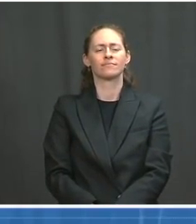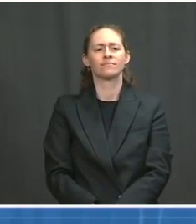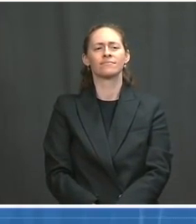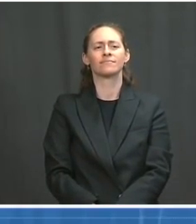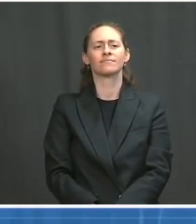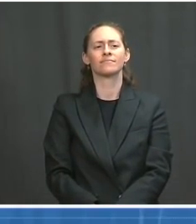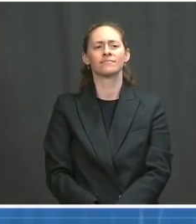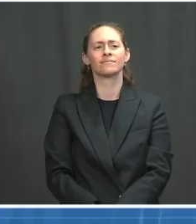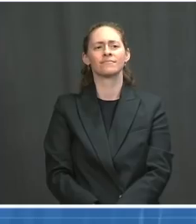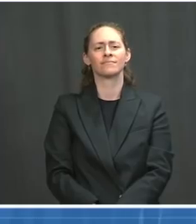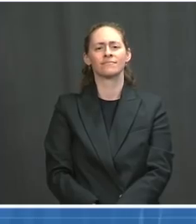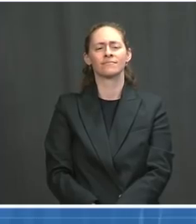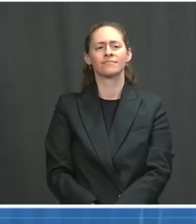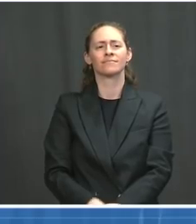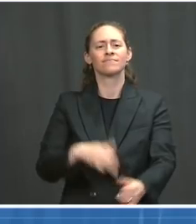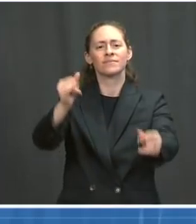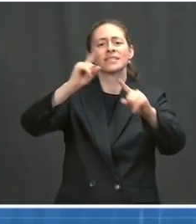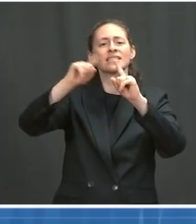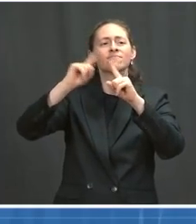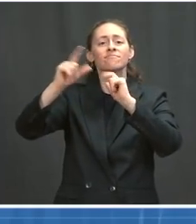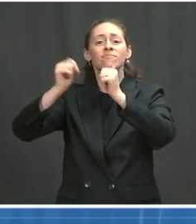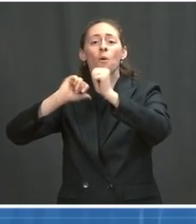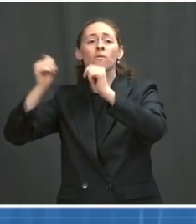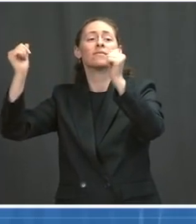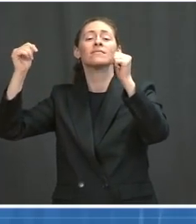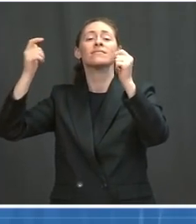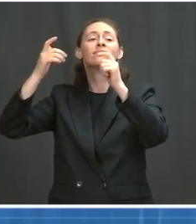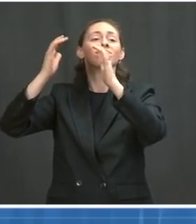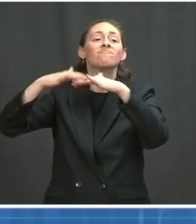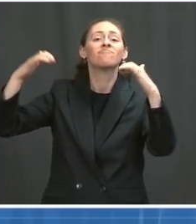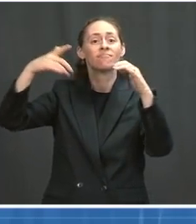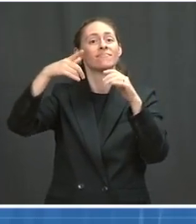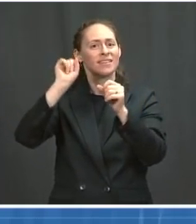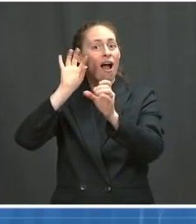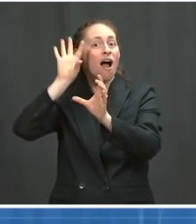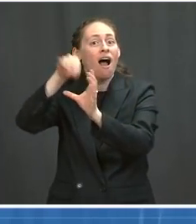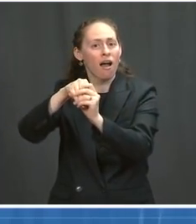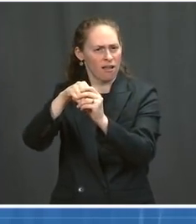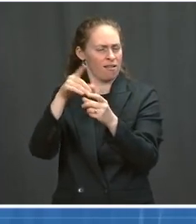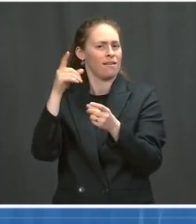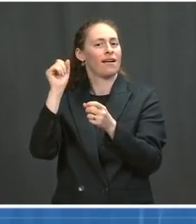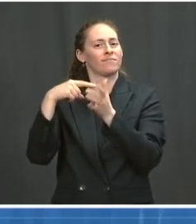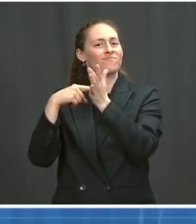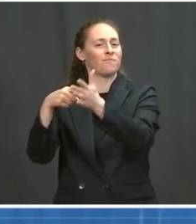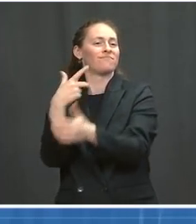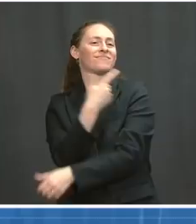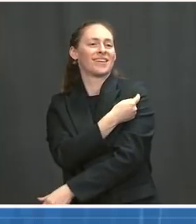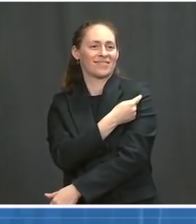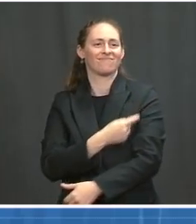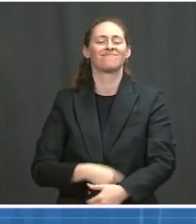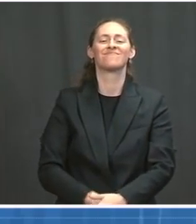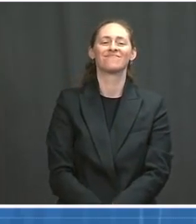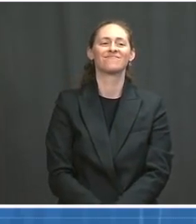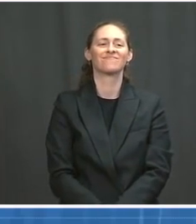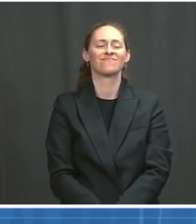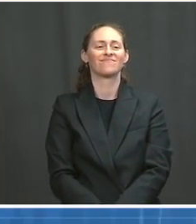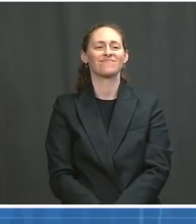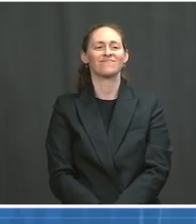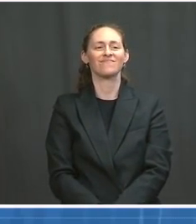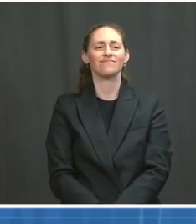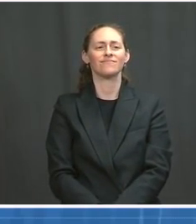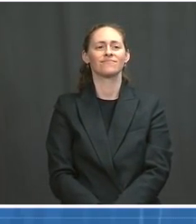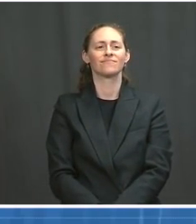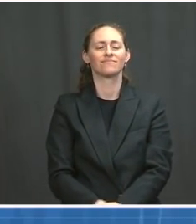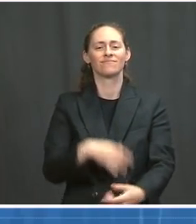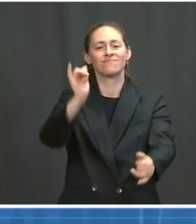with the state to transform the Indianapolis Motor Speedway into a vaccination site that gives vaccine getters the